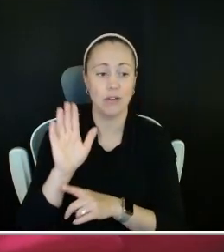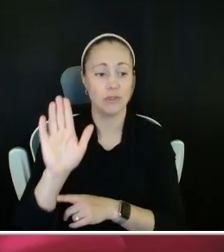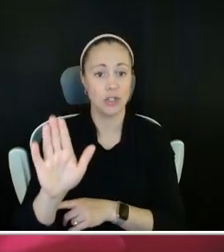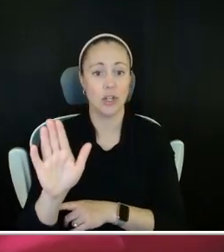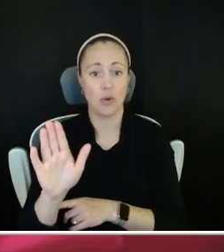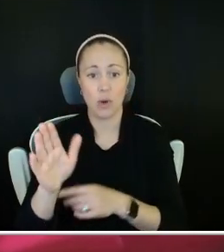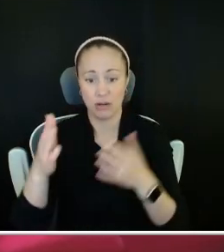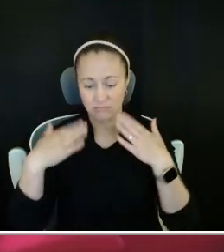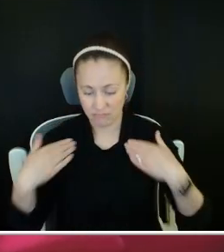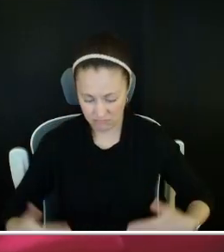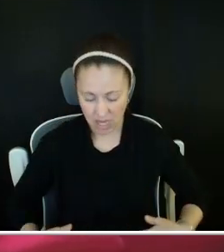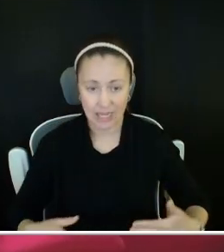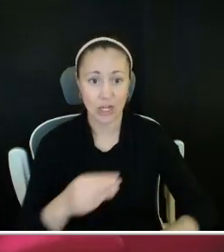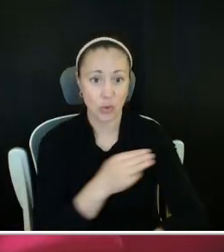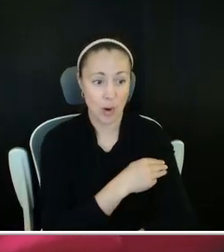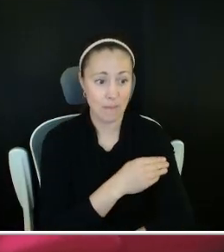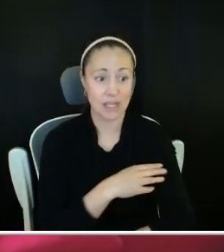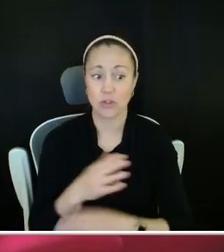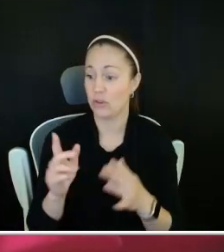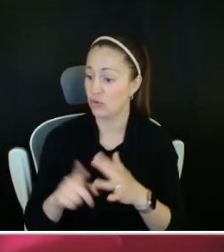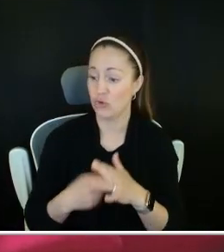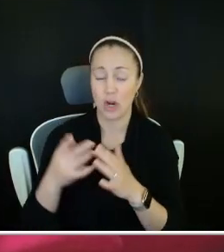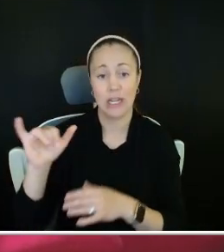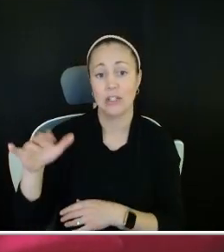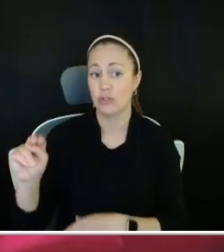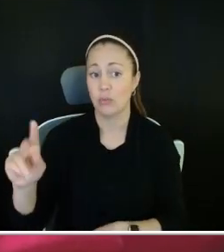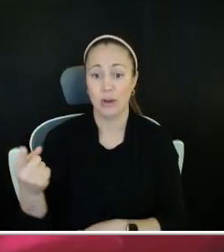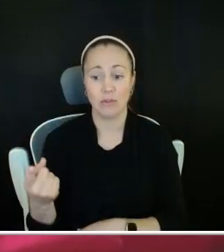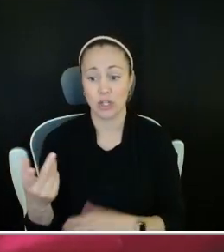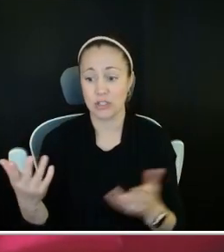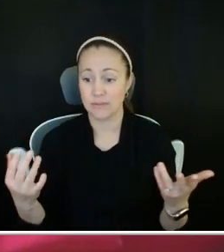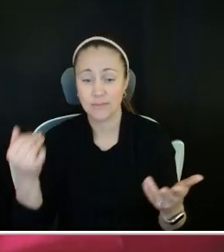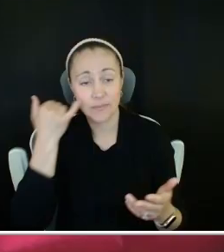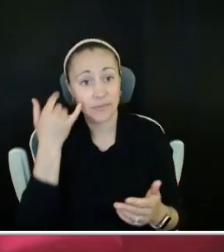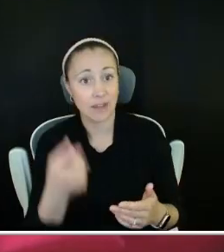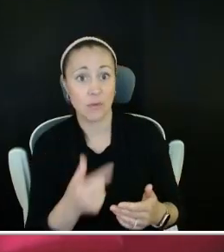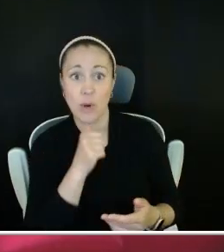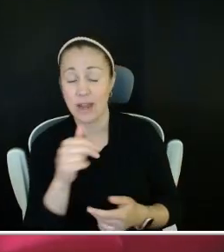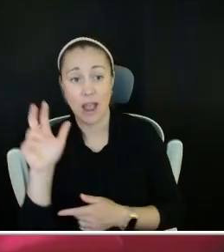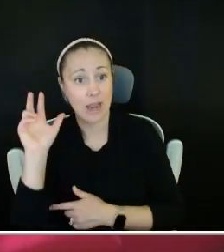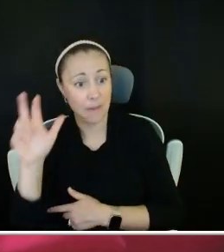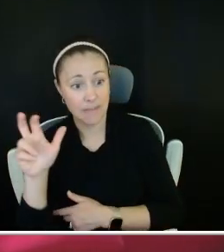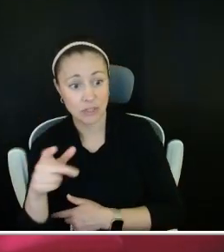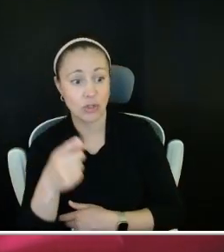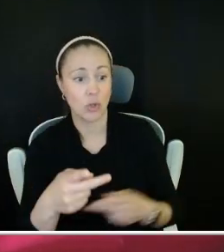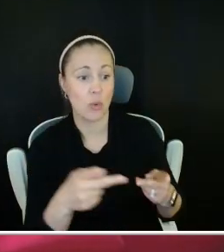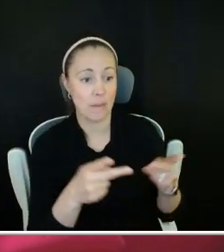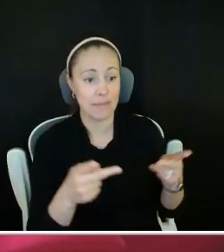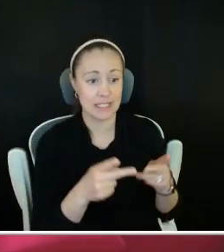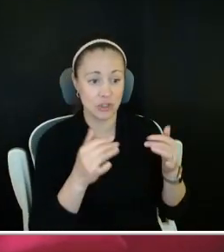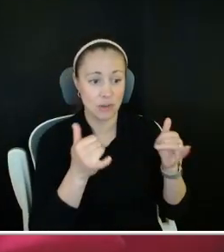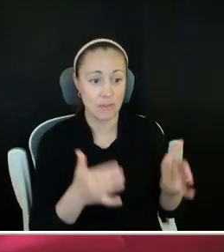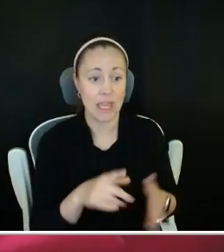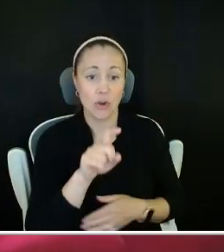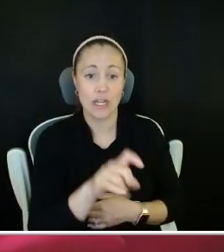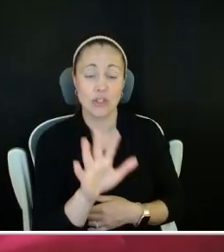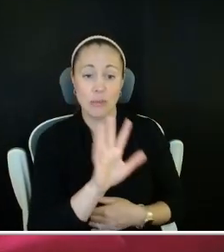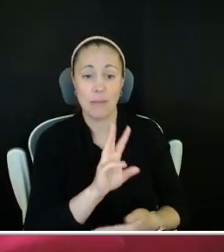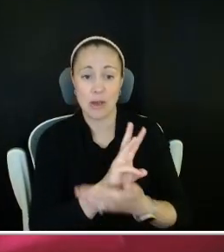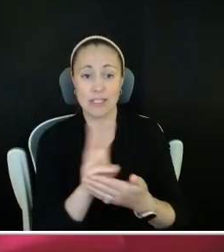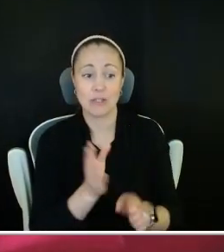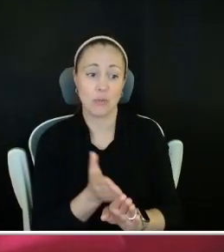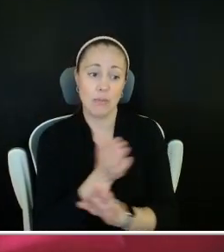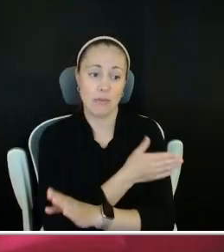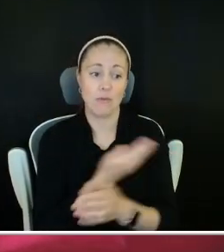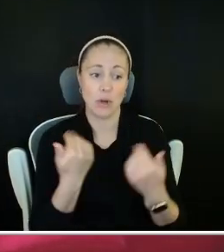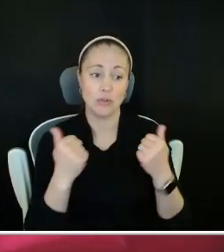chain January 1st. If you're a position player, it needs to be about 6 weeks prior to tryouts, which